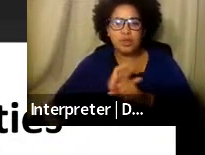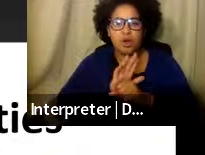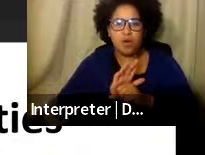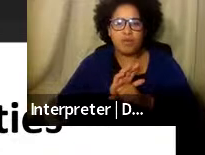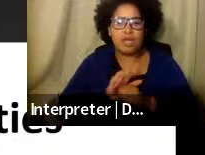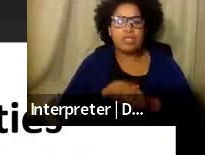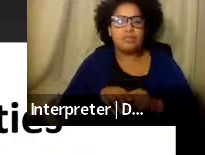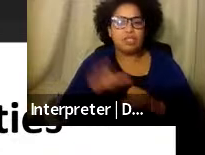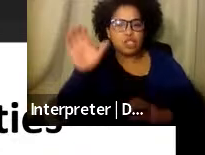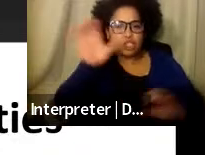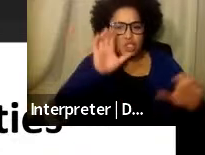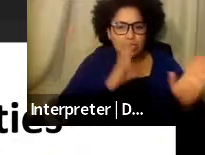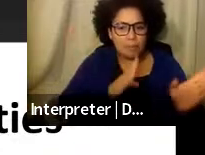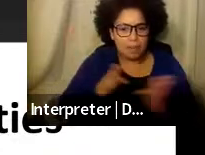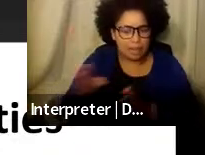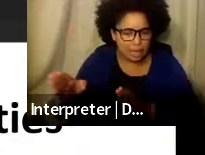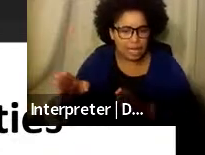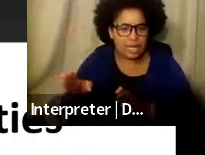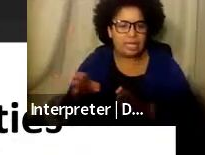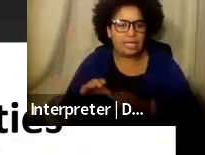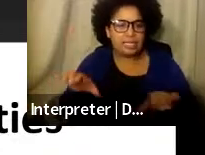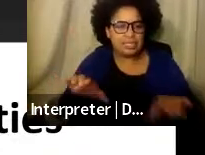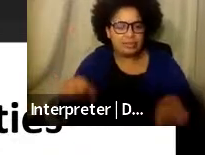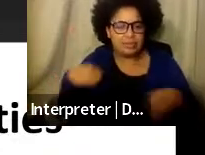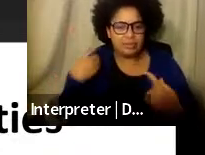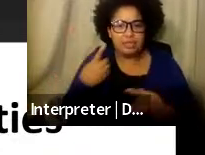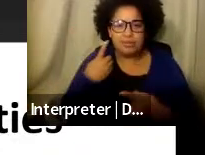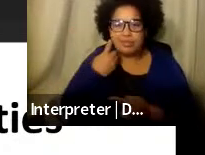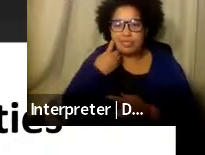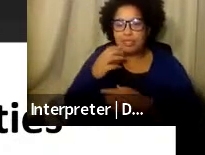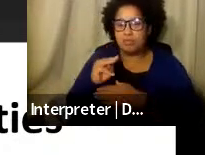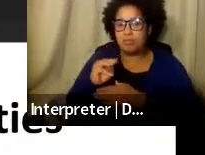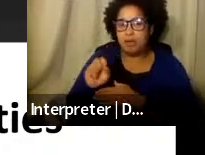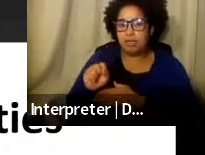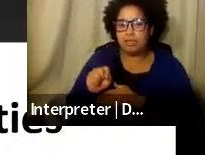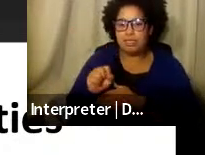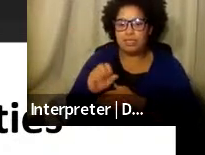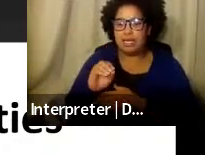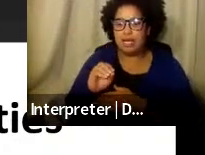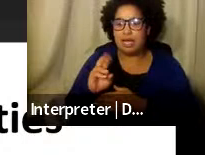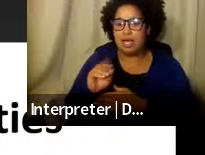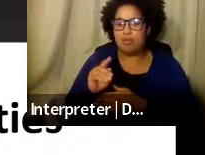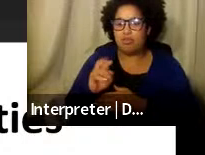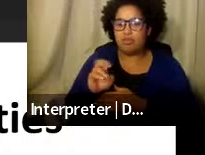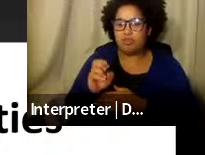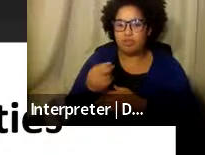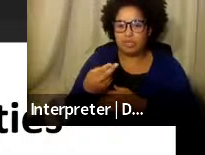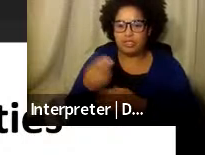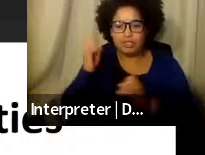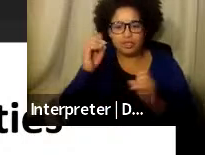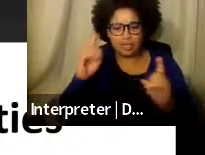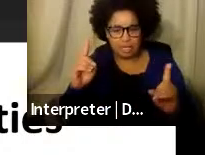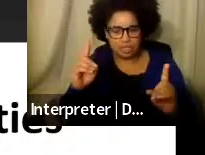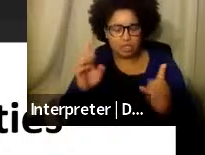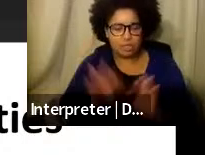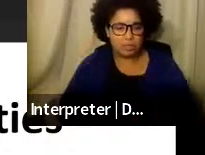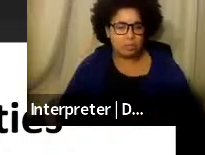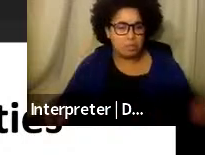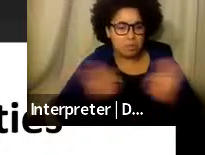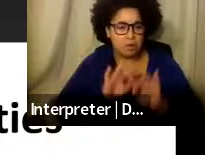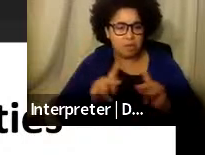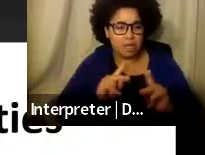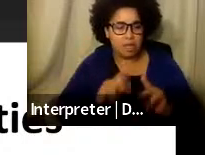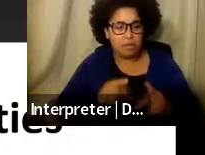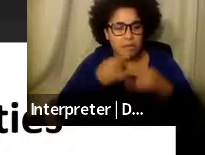activities. And as you heard, again, Dr. Moss saying, outreach and education is key. We want to make sure people are wearing masks,